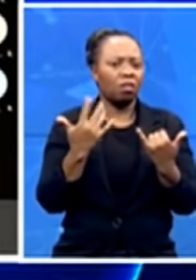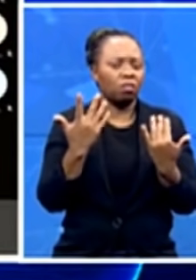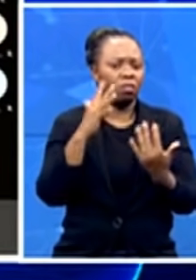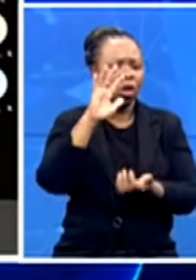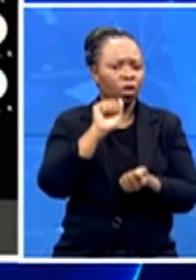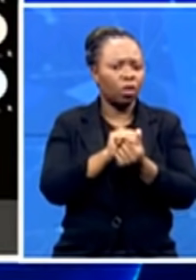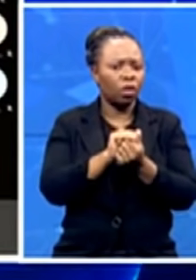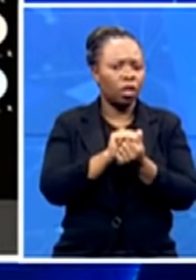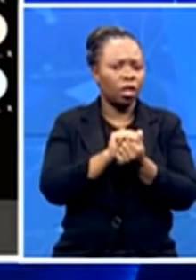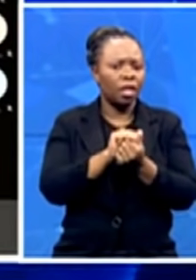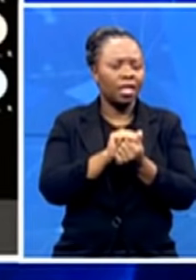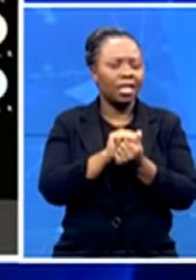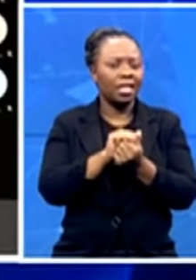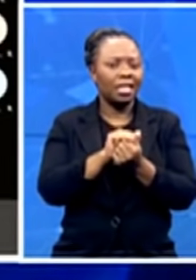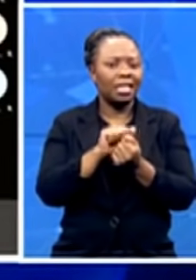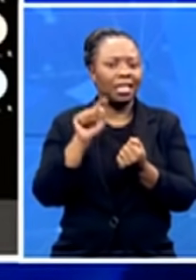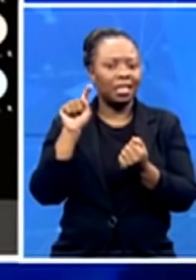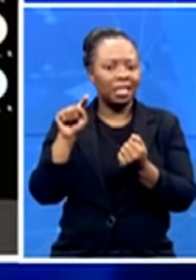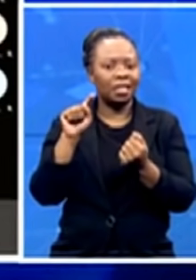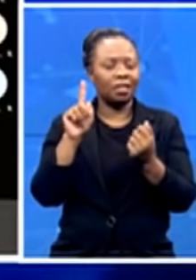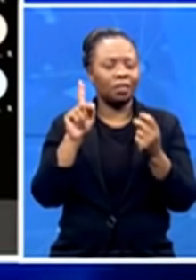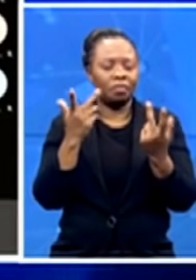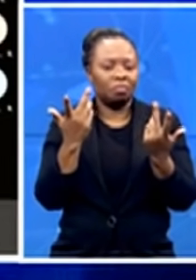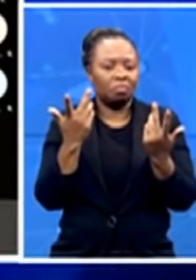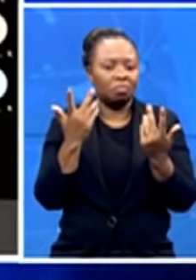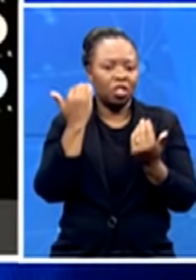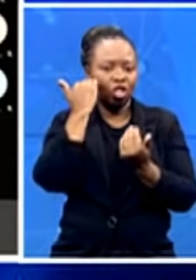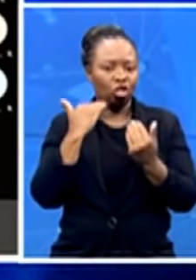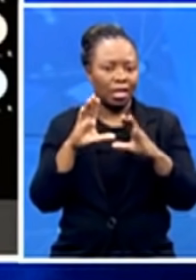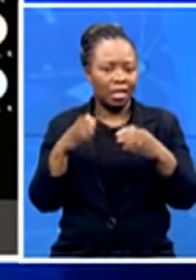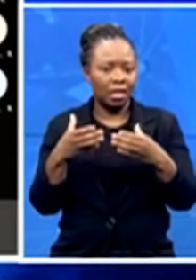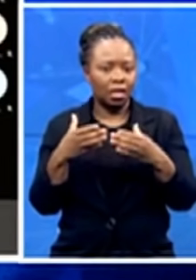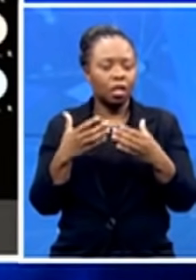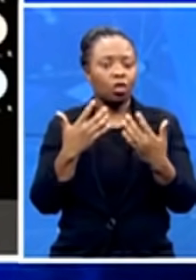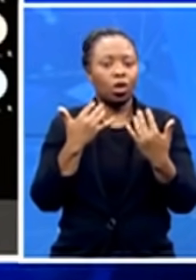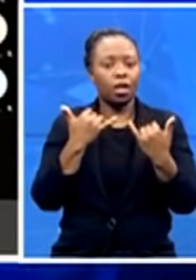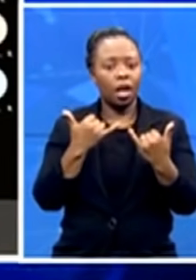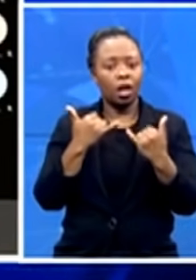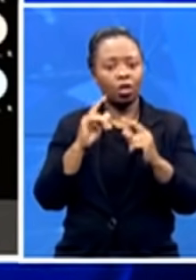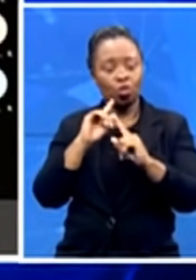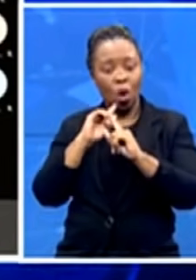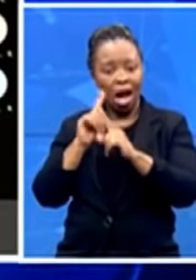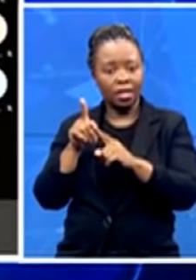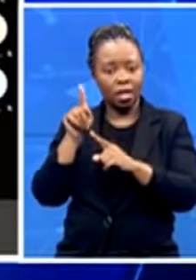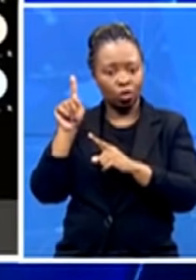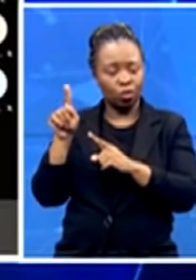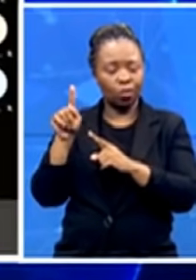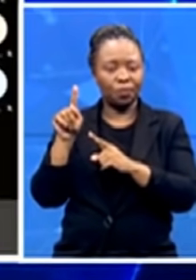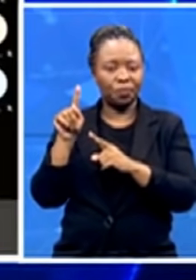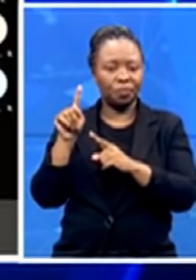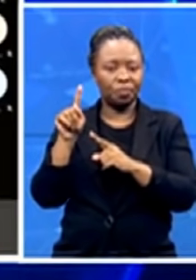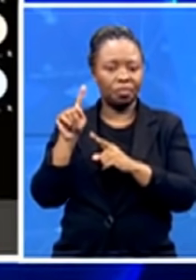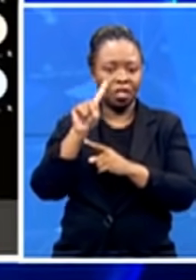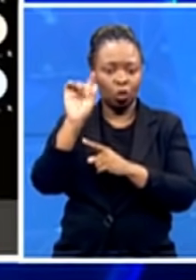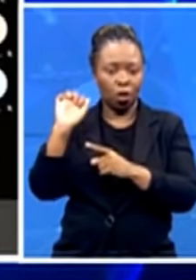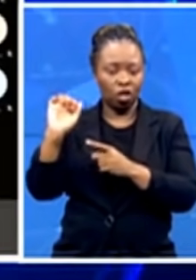natural justice. The answer to Mr. Magashule's assertion is simply that where, on the one hand,